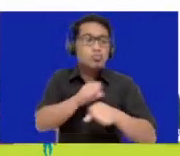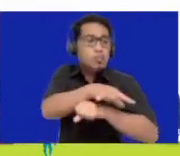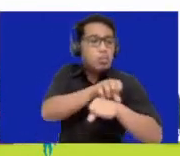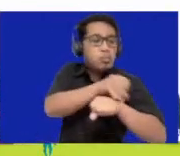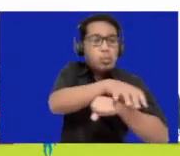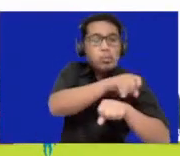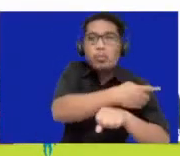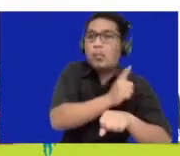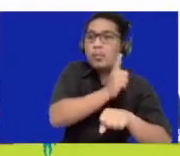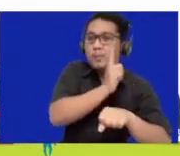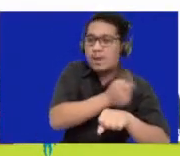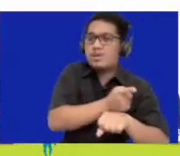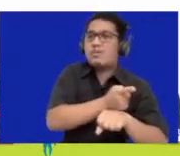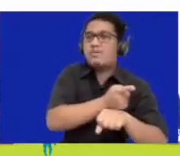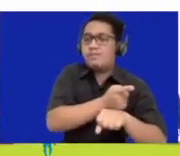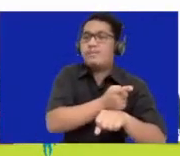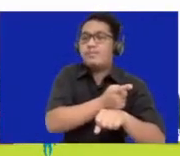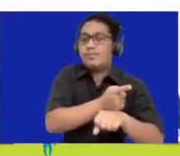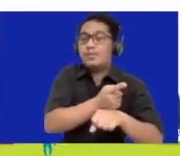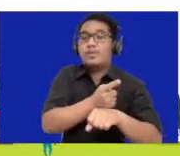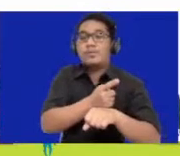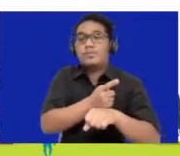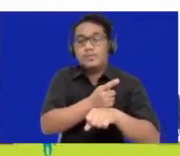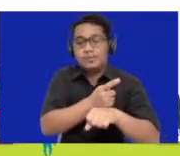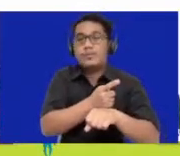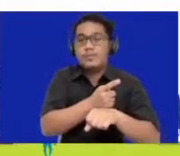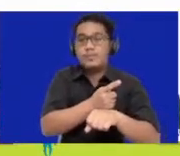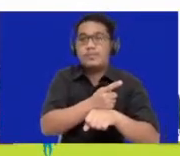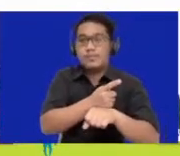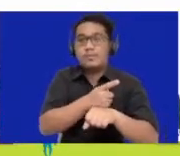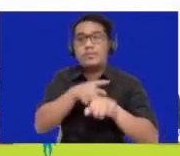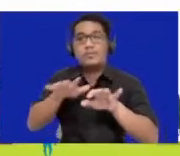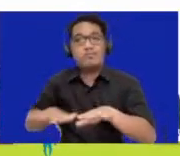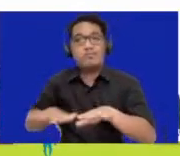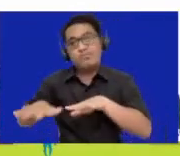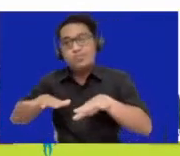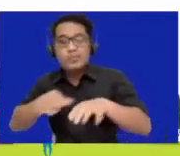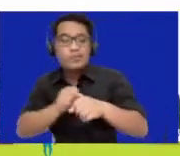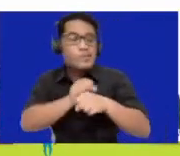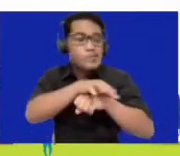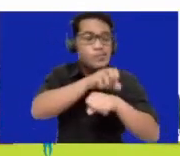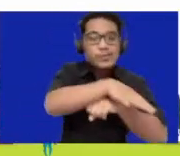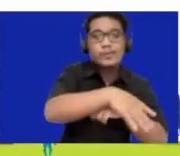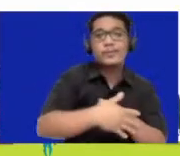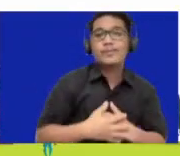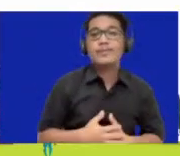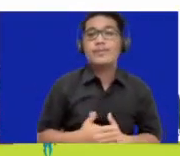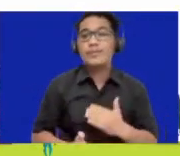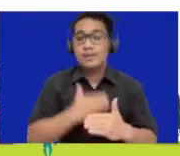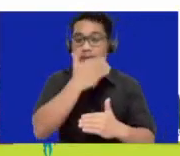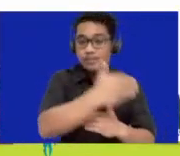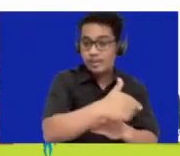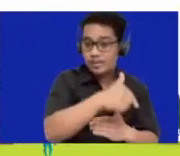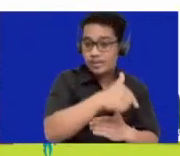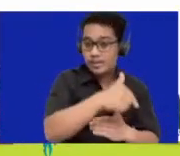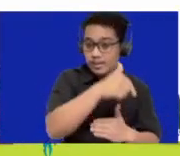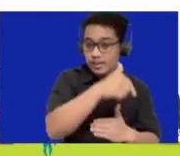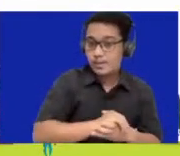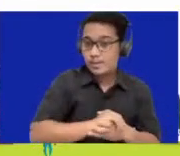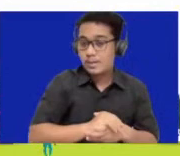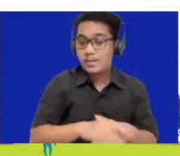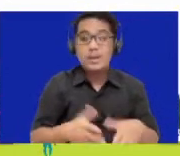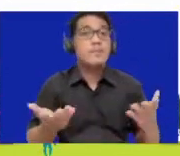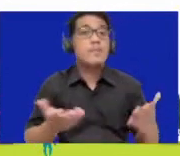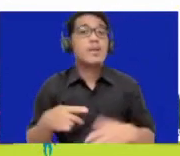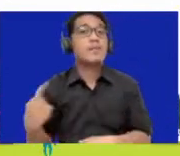is the best example of community-led and engaged DRR, disaster risk reduction.